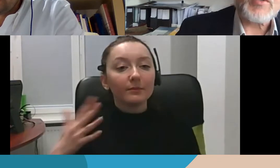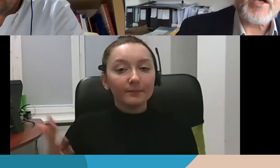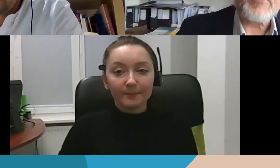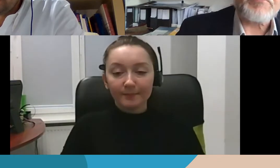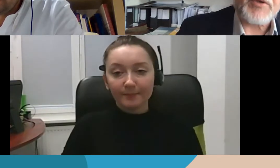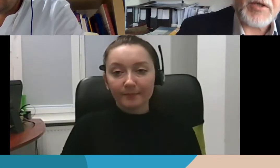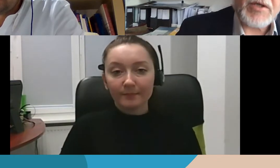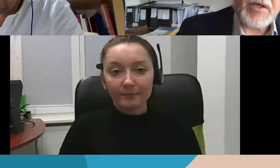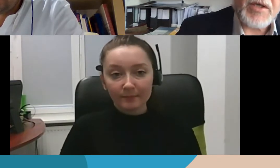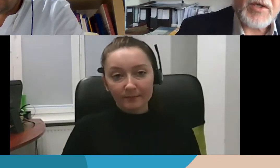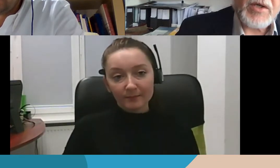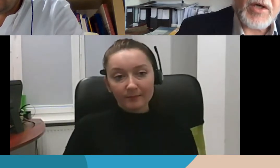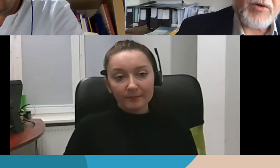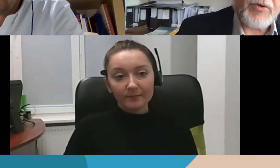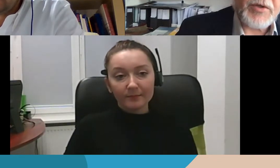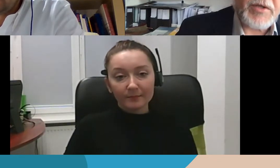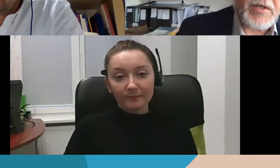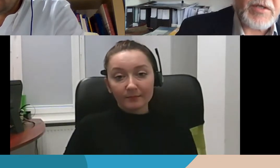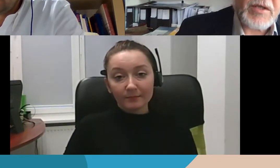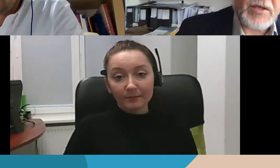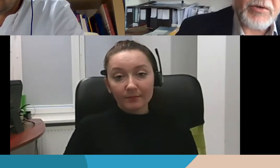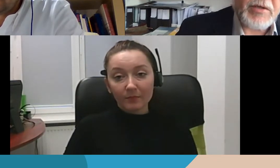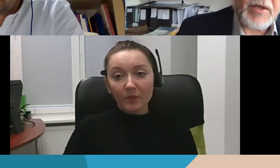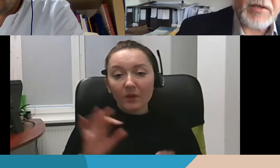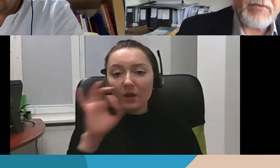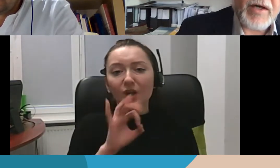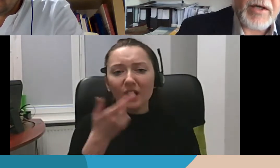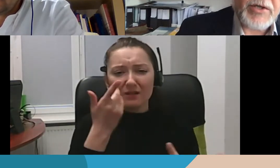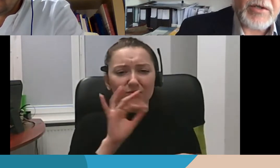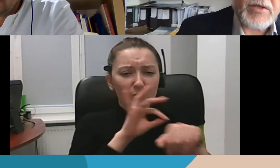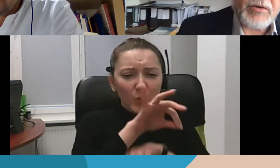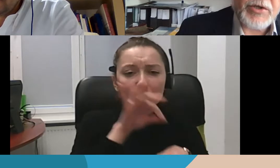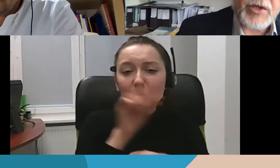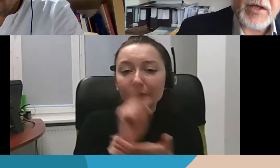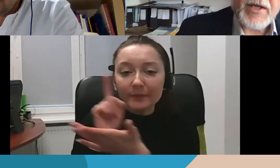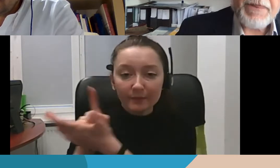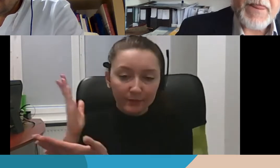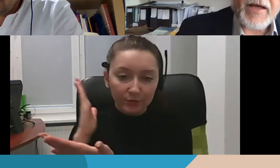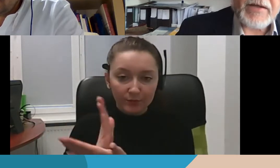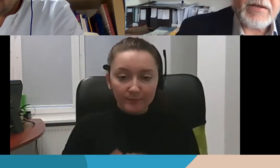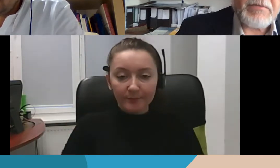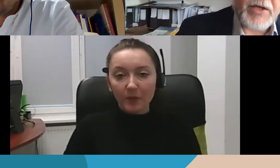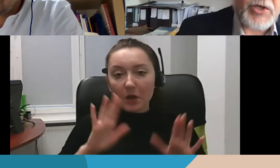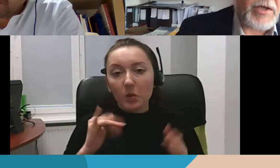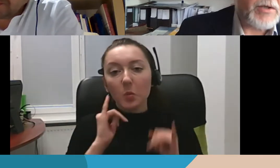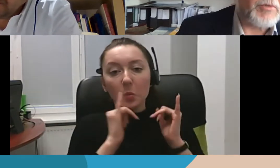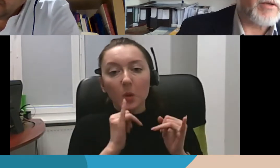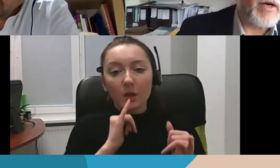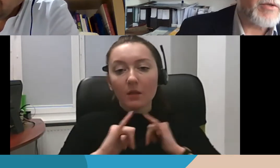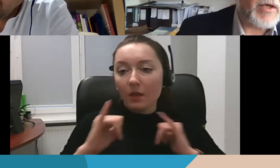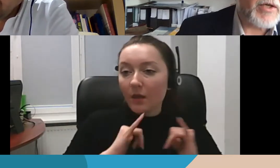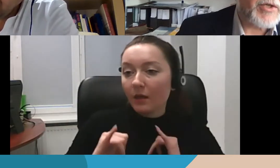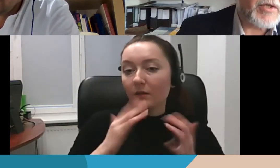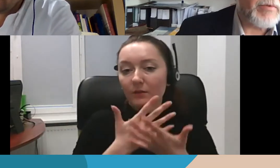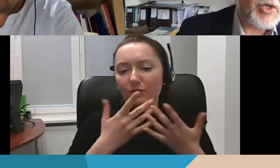to have impunity for these ill treatment, violations, torture, and major human